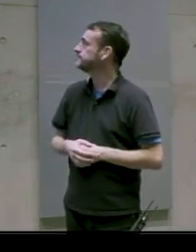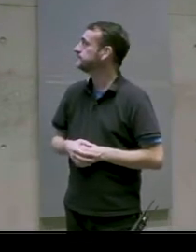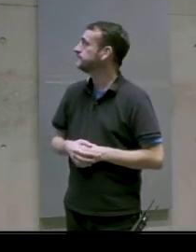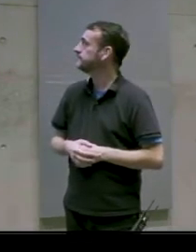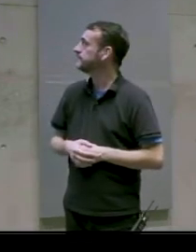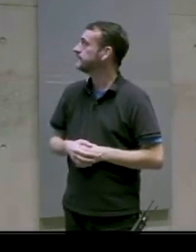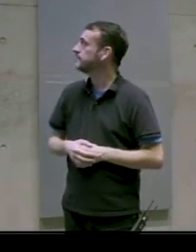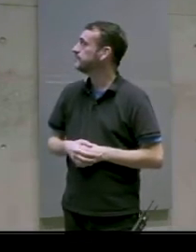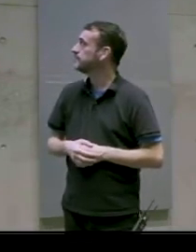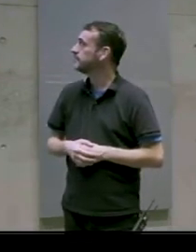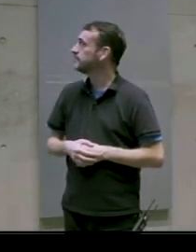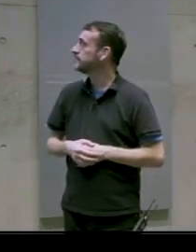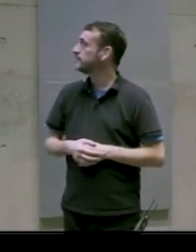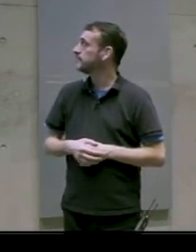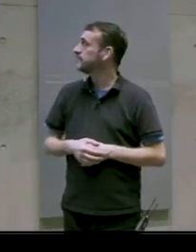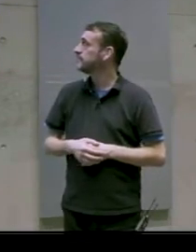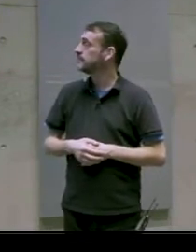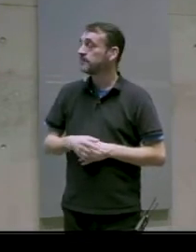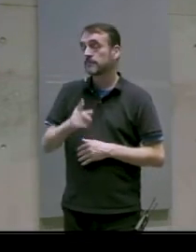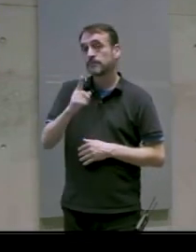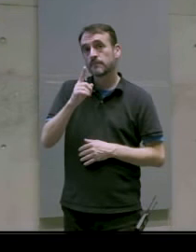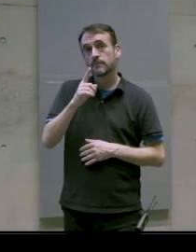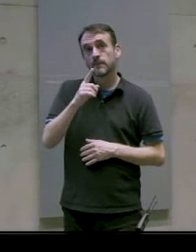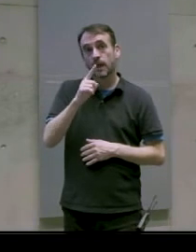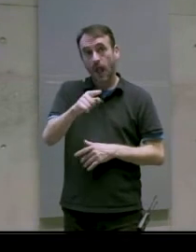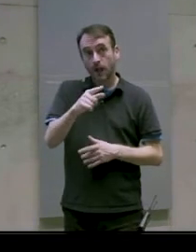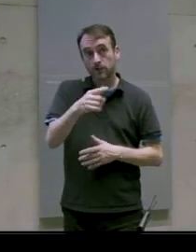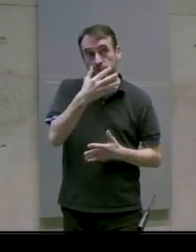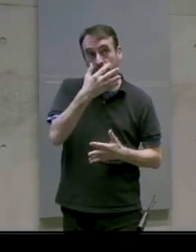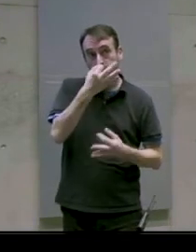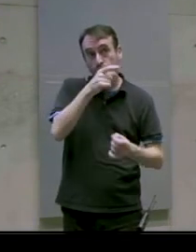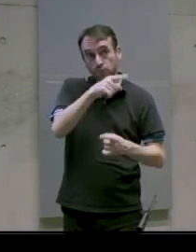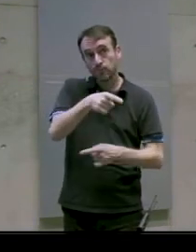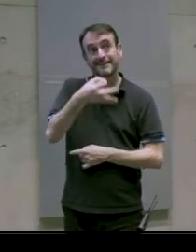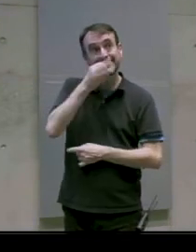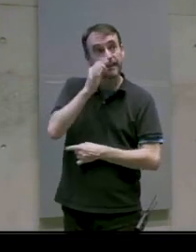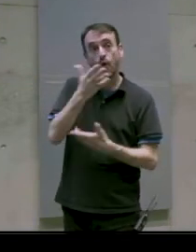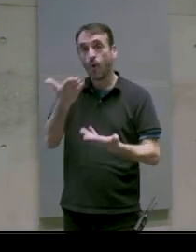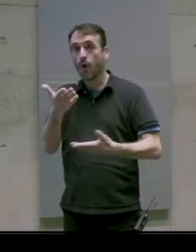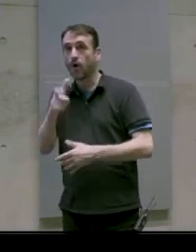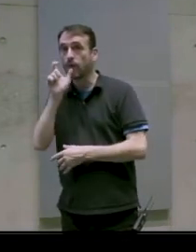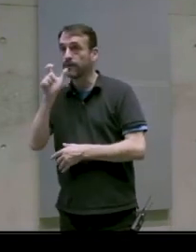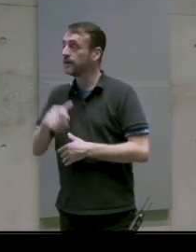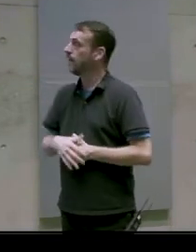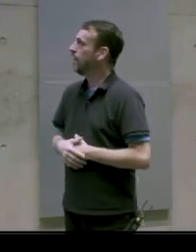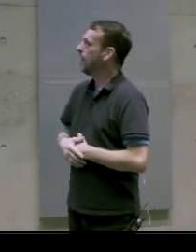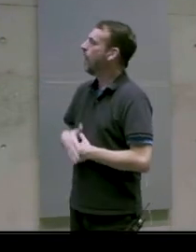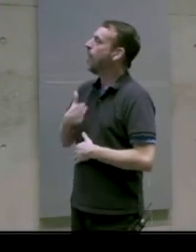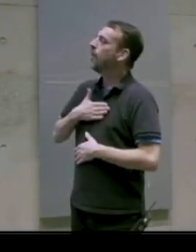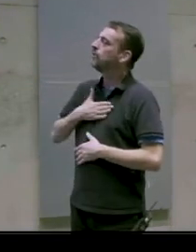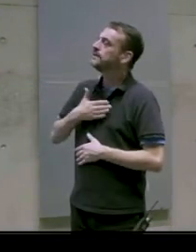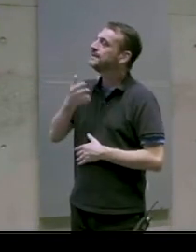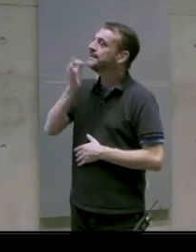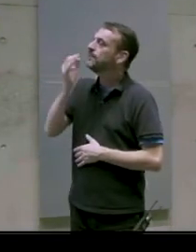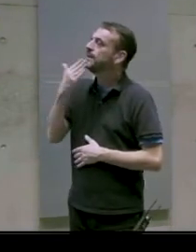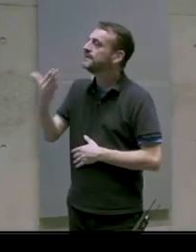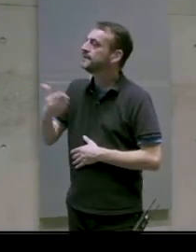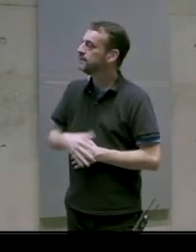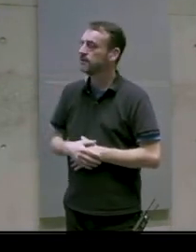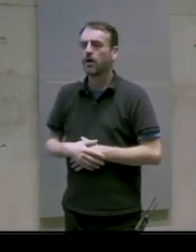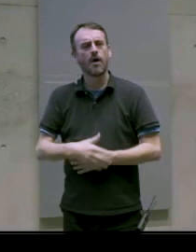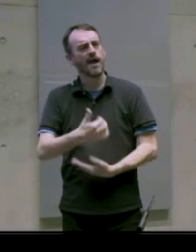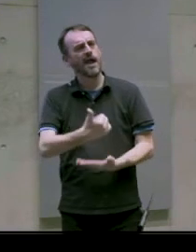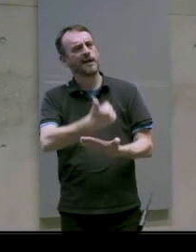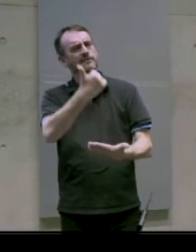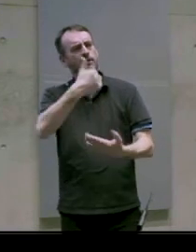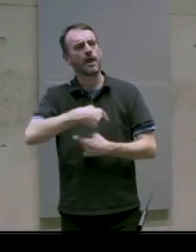Can't decide? Can I tempt you with a tea or coffee? Oh yes, a tea, please.